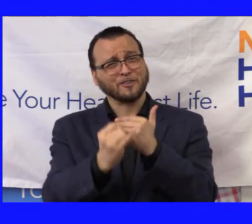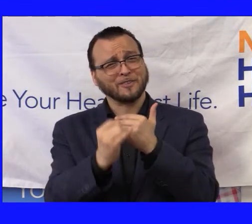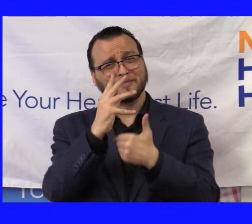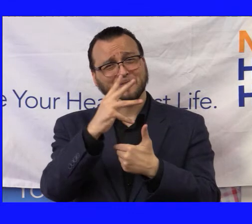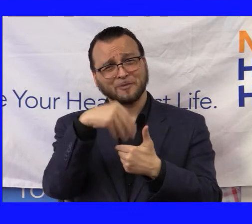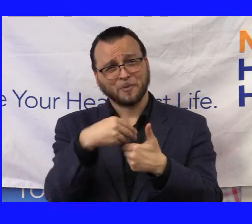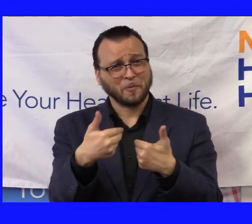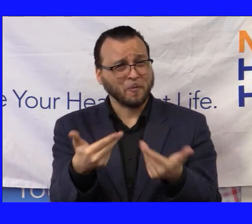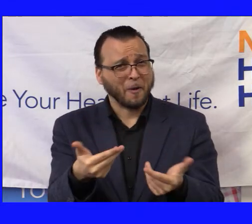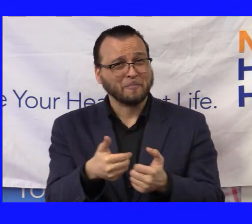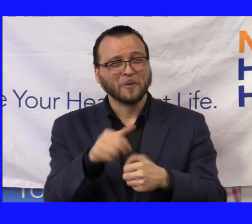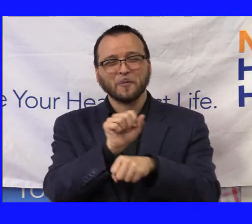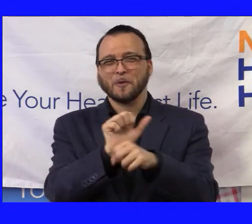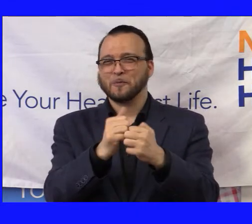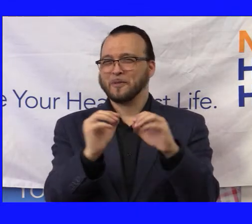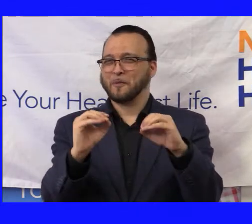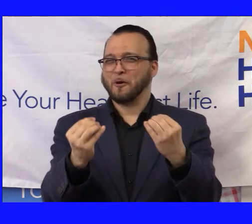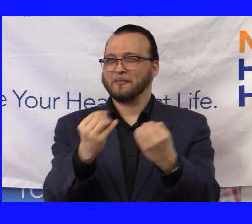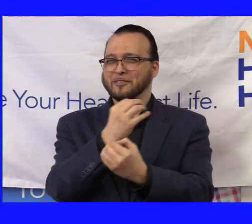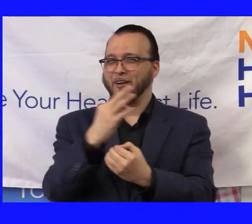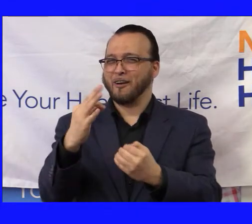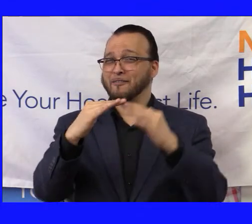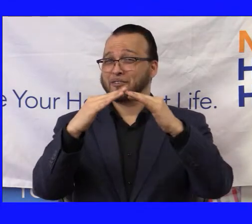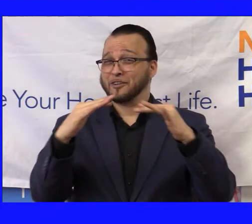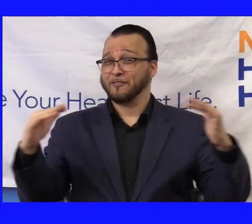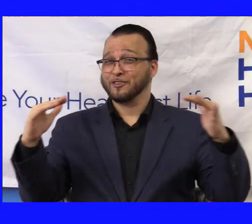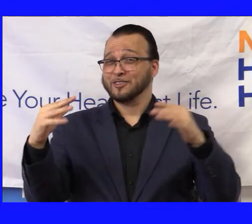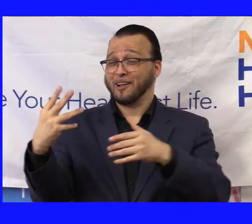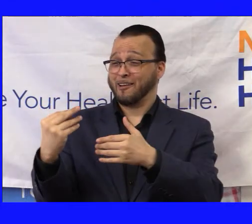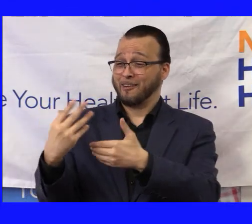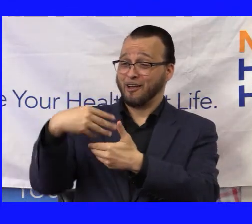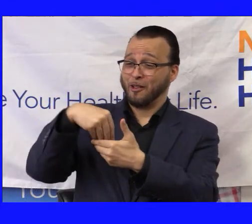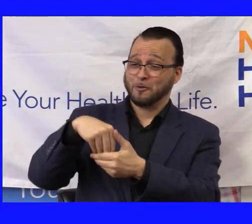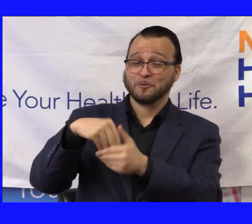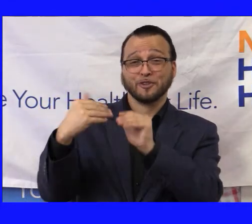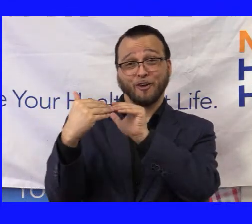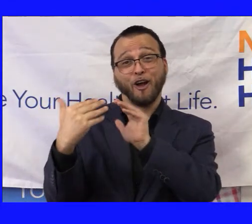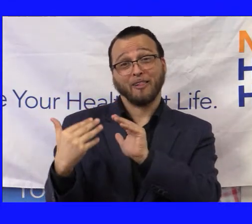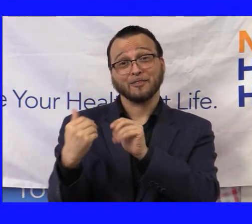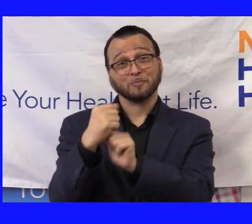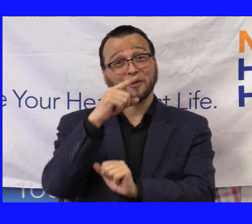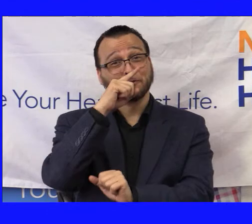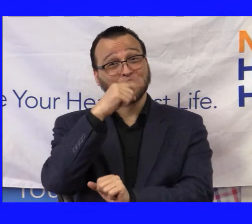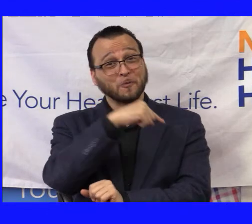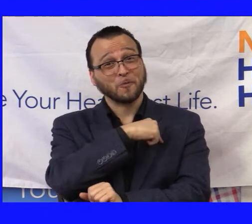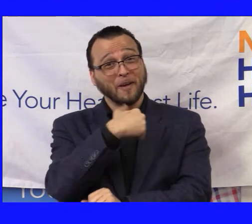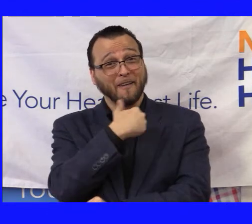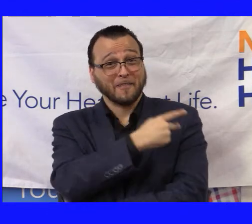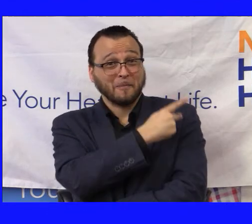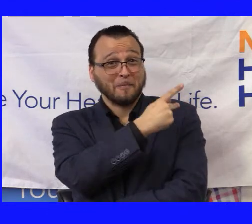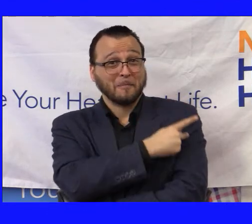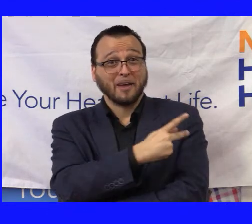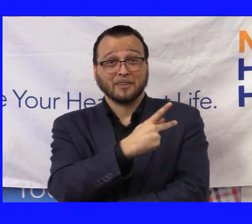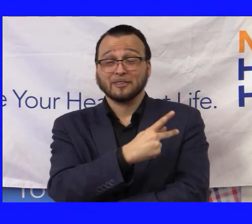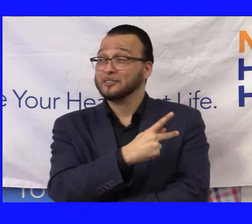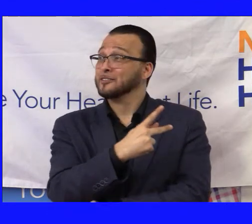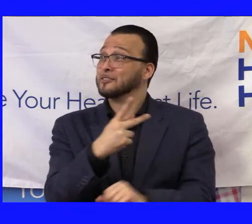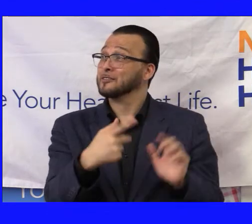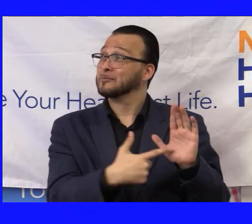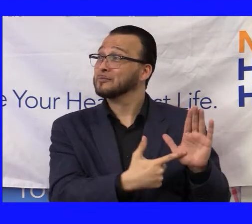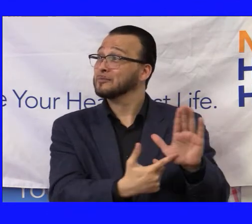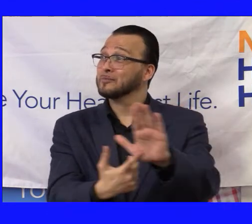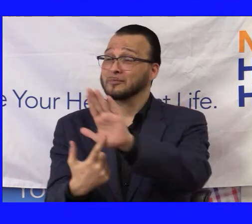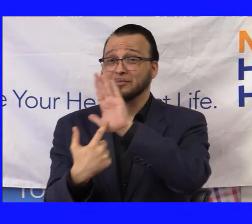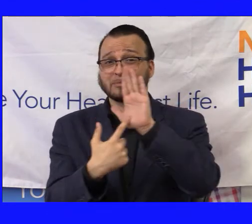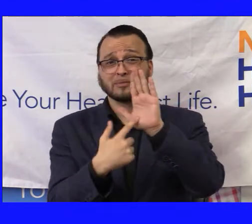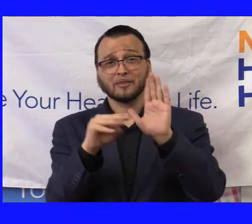with our Office of Diversity and Inclusion colleagues to ensure that we have patient-facing MyChart guides for our patients